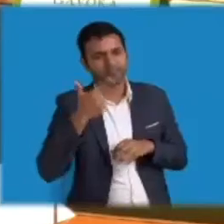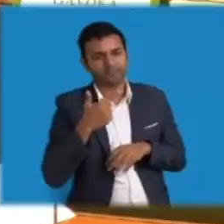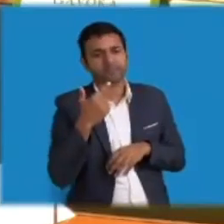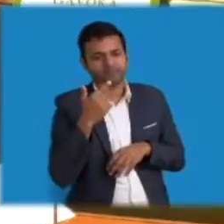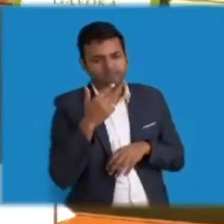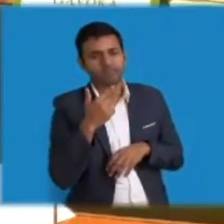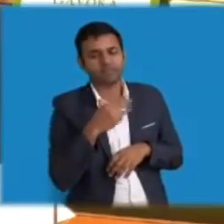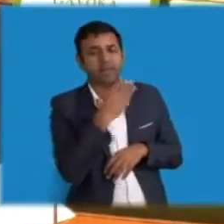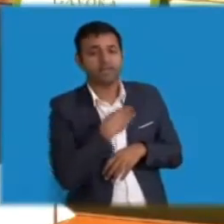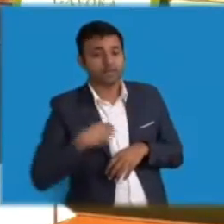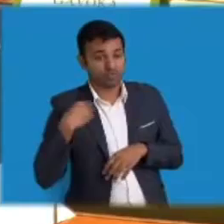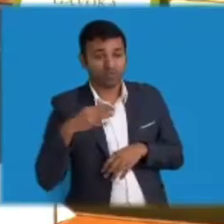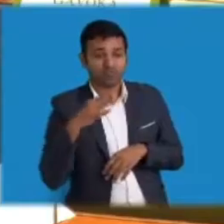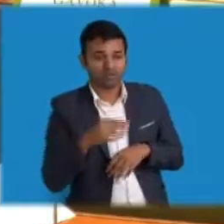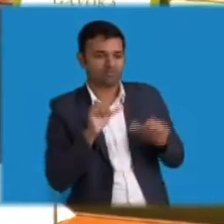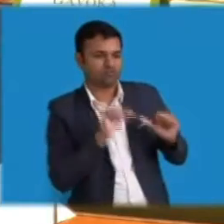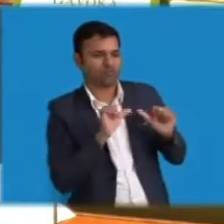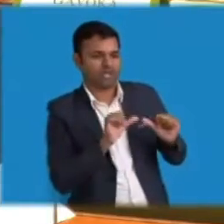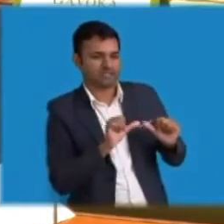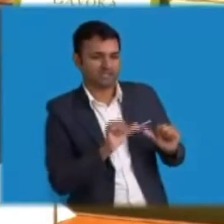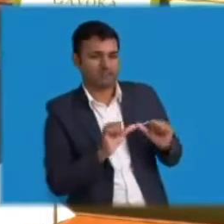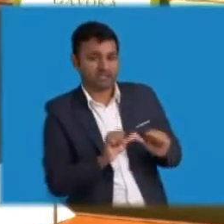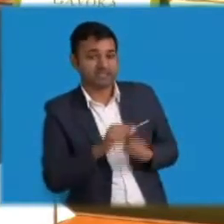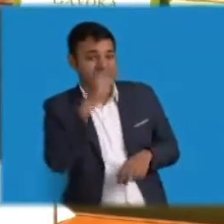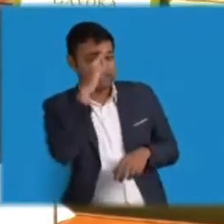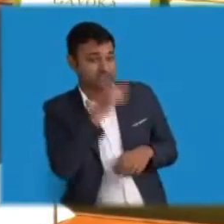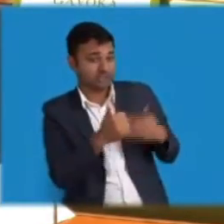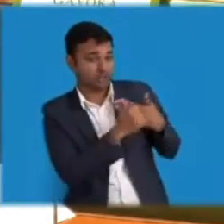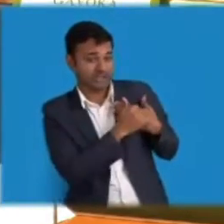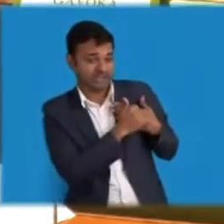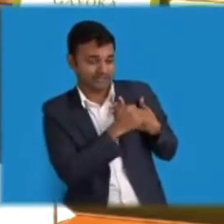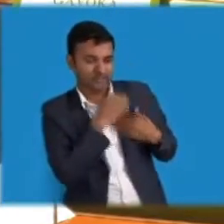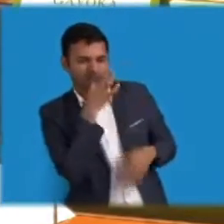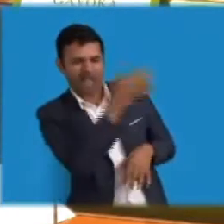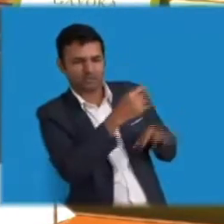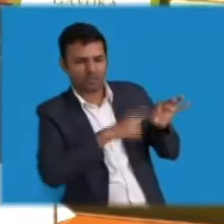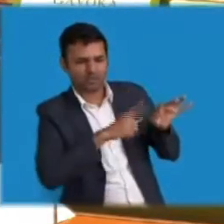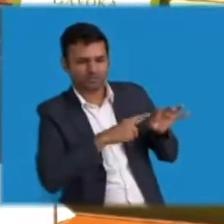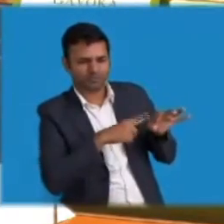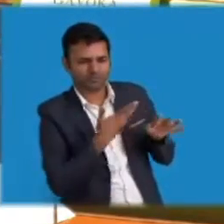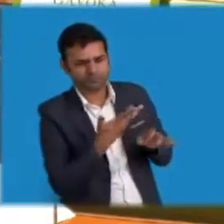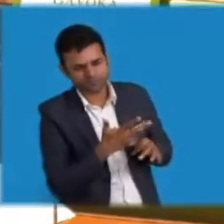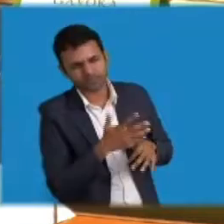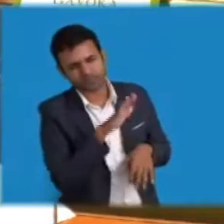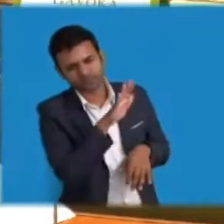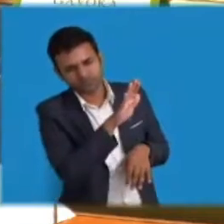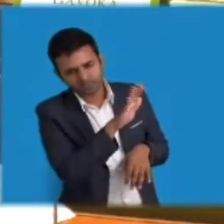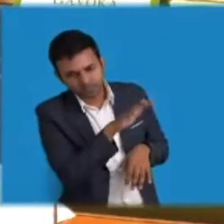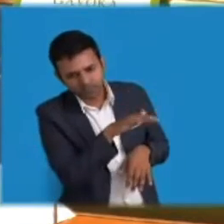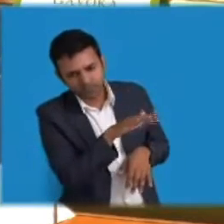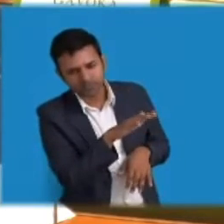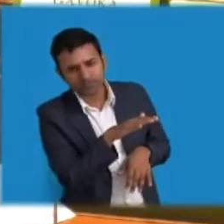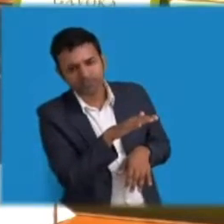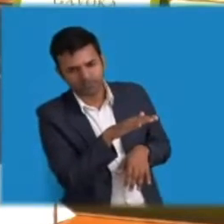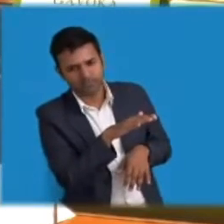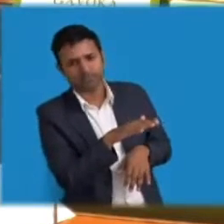National Security. Can the Minister enlighten this House on the Board of Inquiry report on the Royal Fiji Navy ship